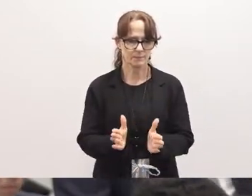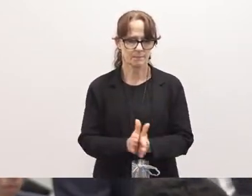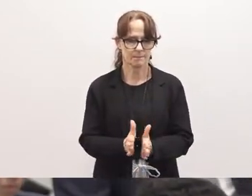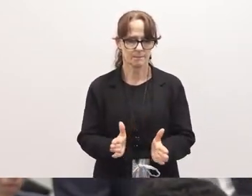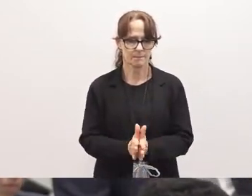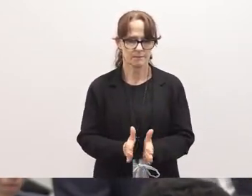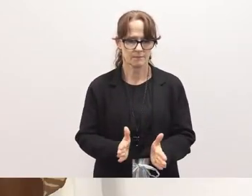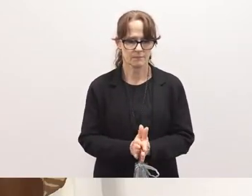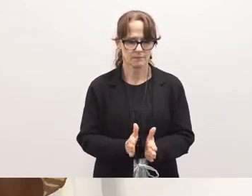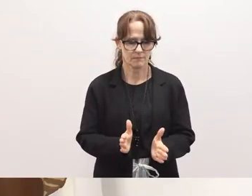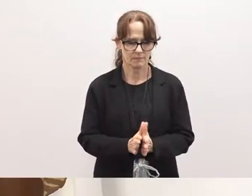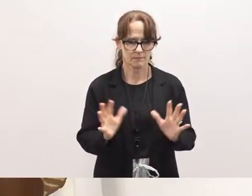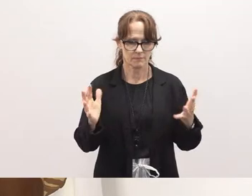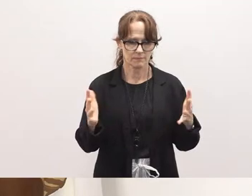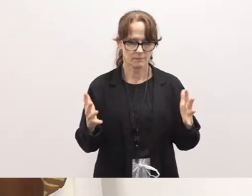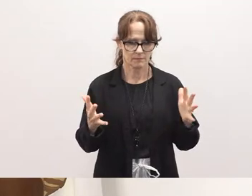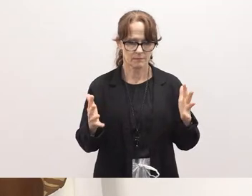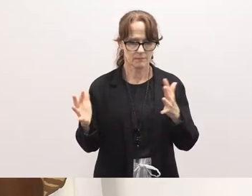Thank you.